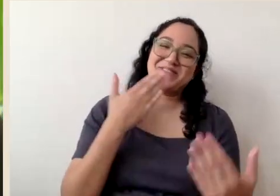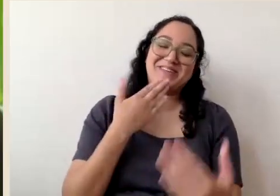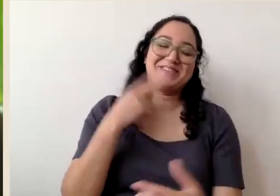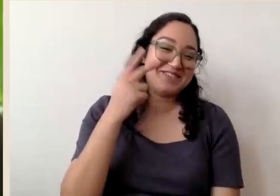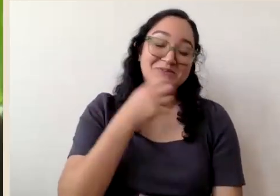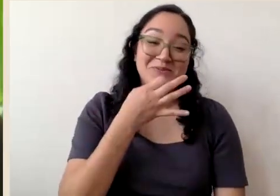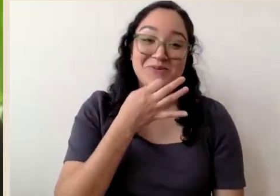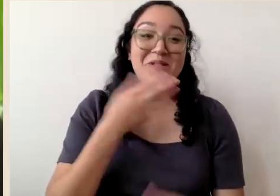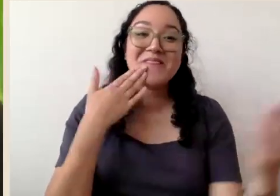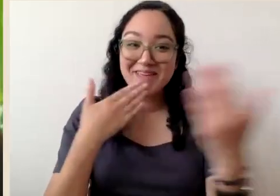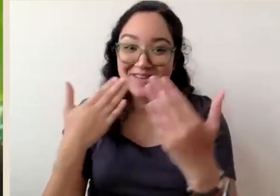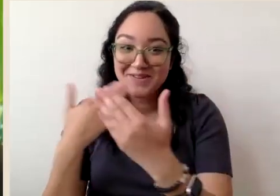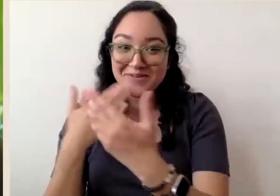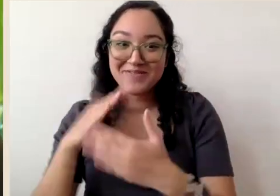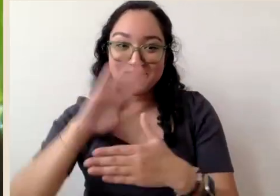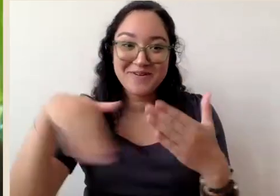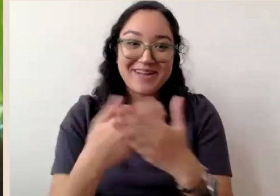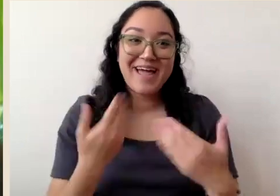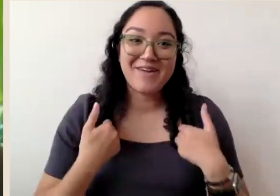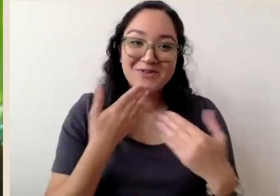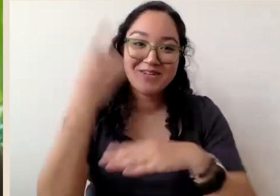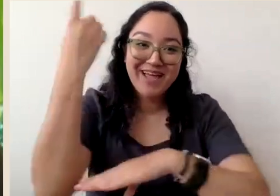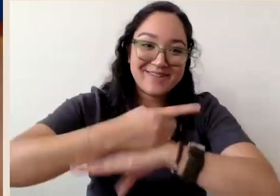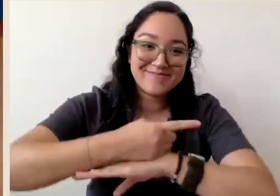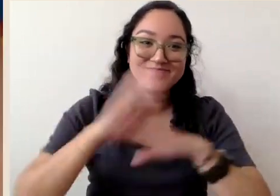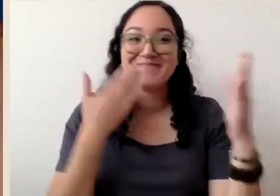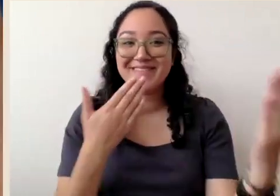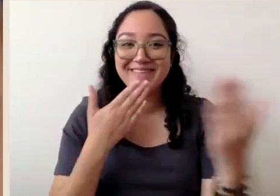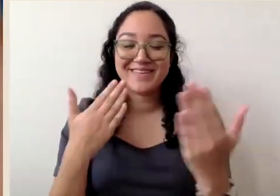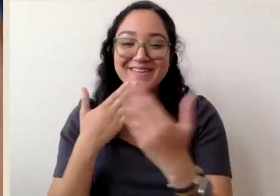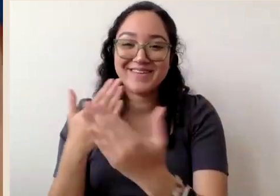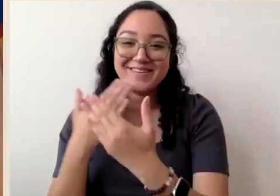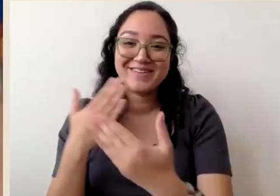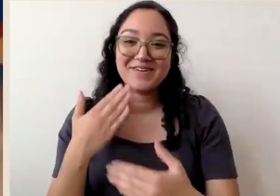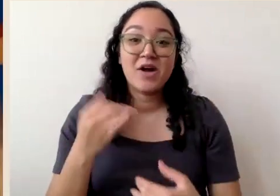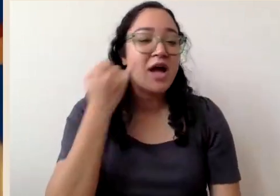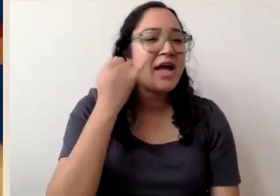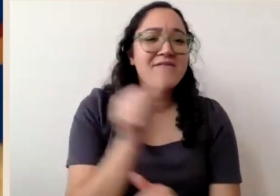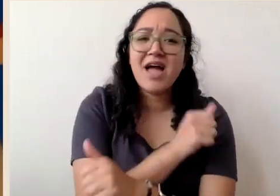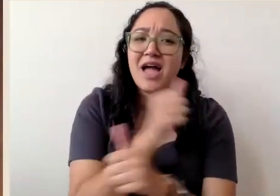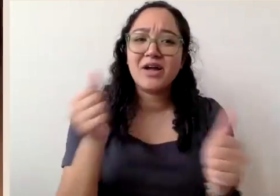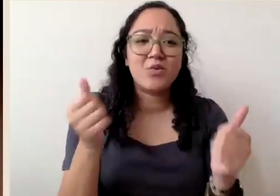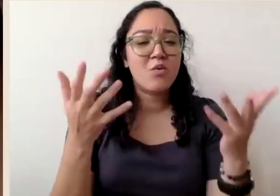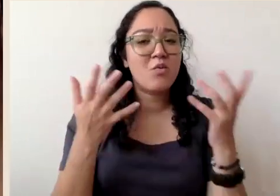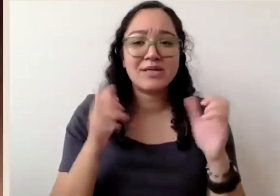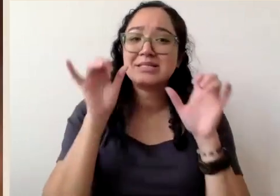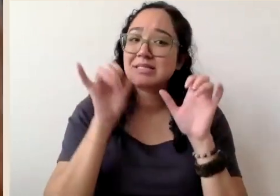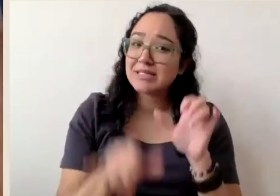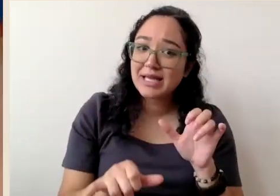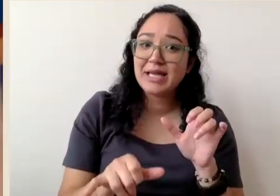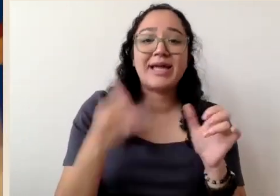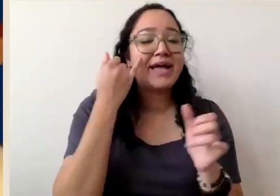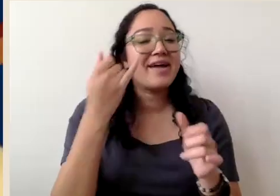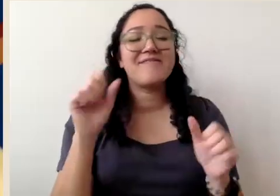Mari. Thank you, everyone. Have a great Bye. day. Thank you. And if anybody would like to stay, if you